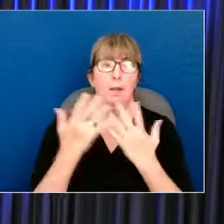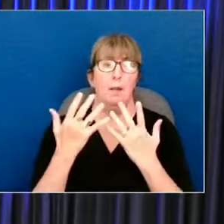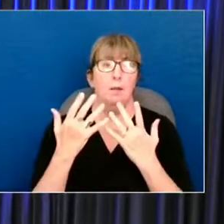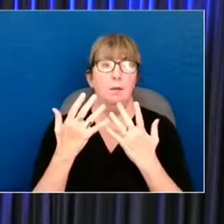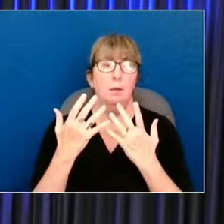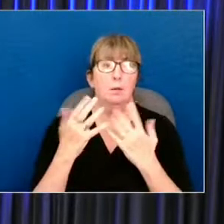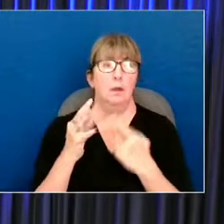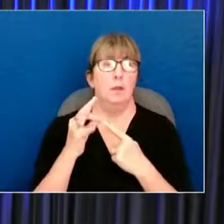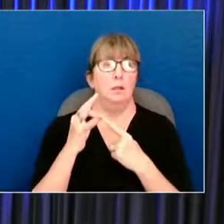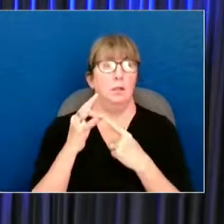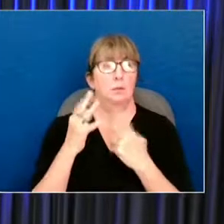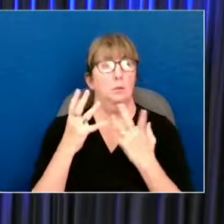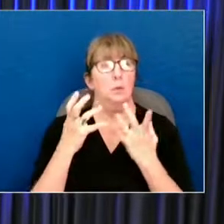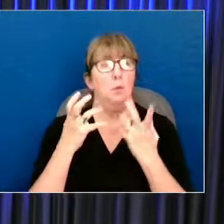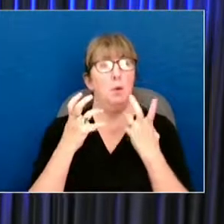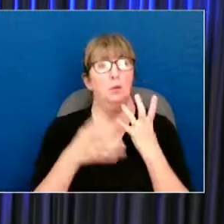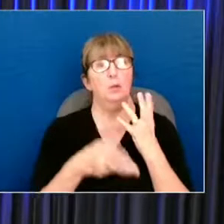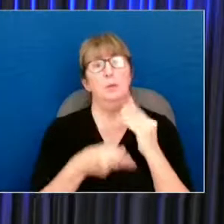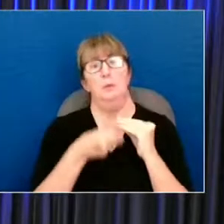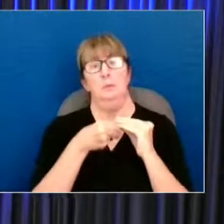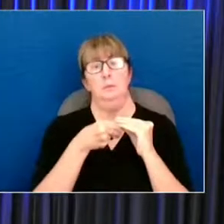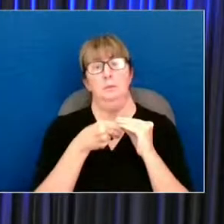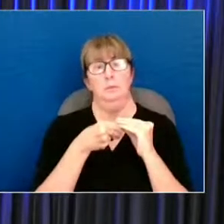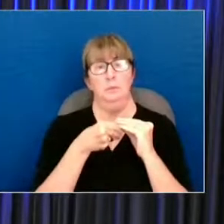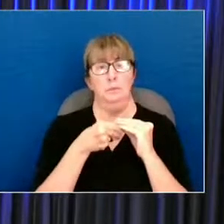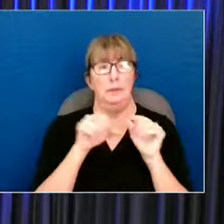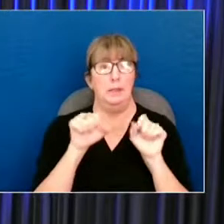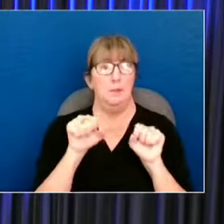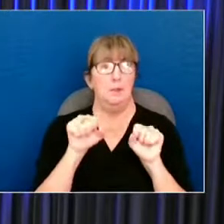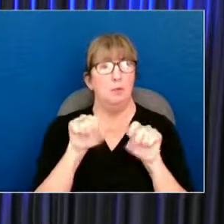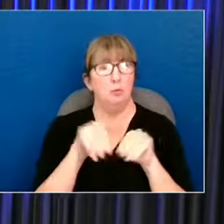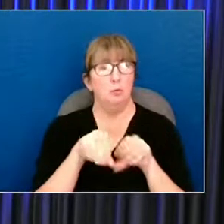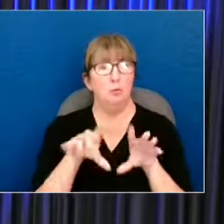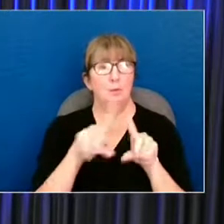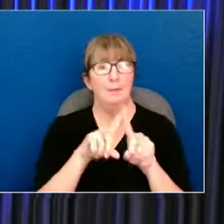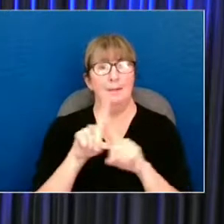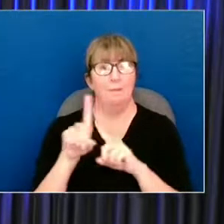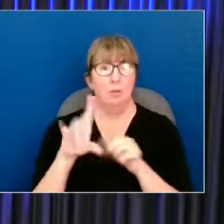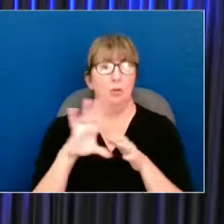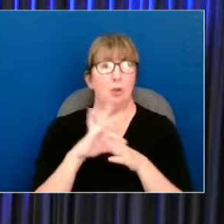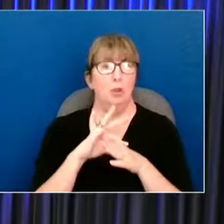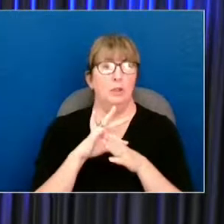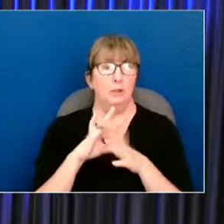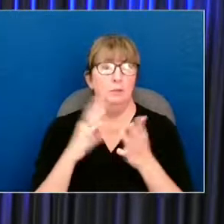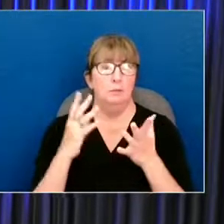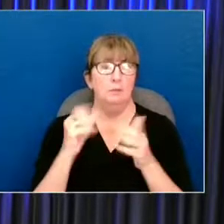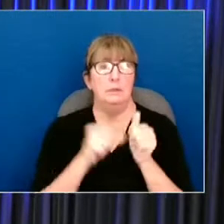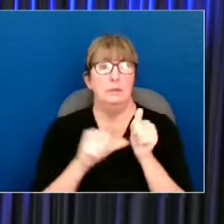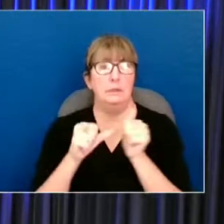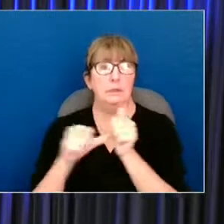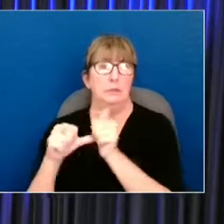capability where we can obviously stream different content as needed for a possible phase 2 or 3 of the